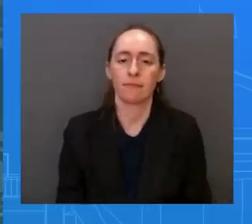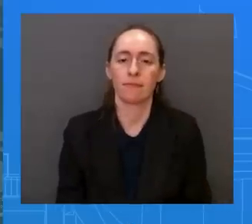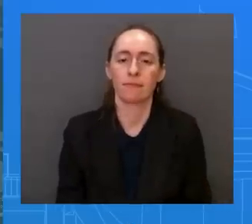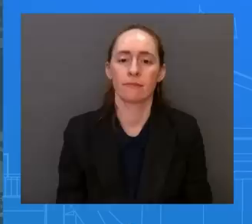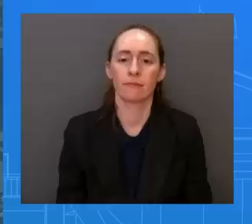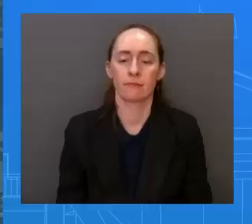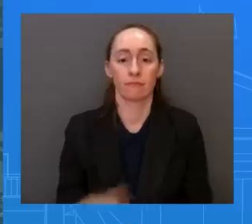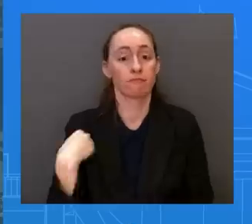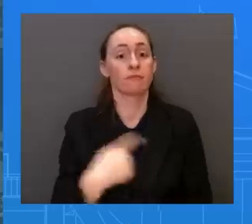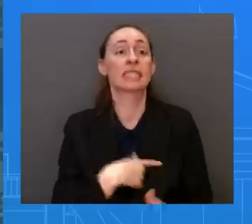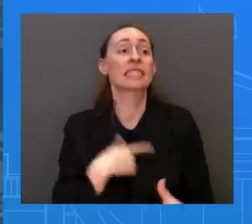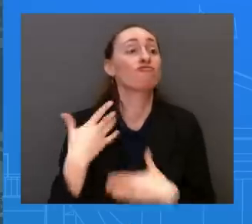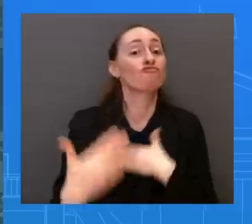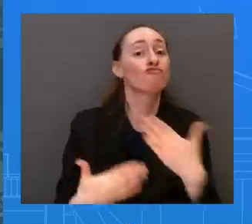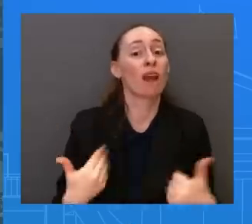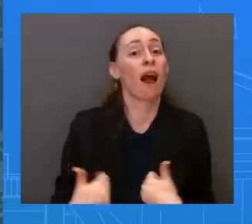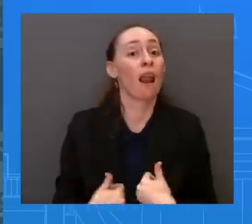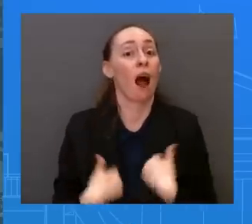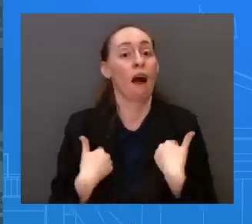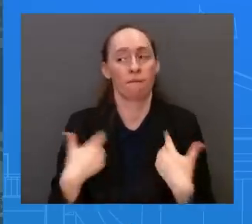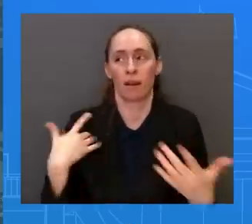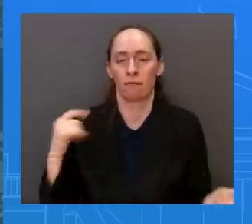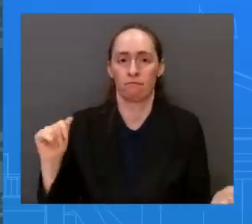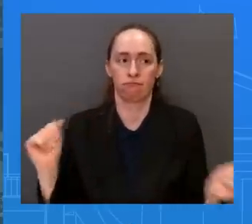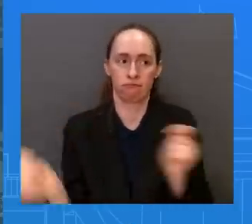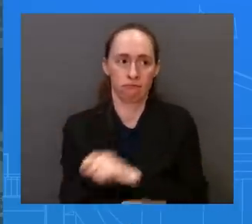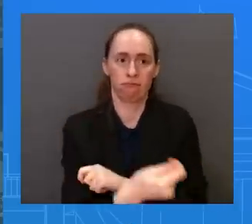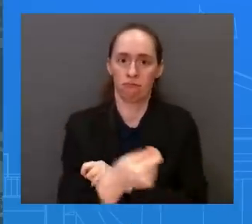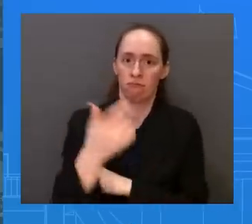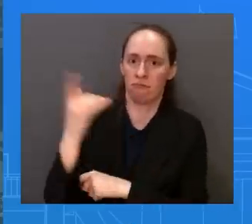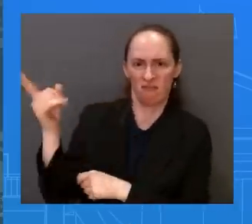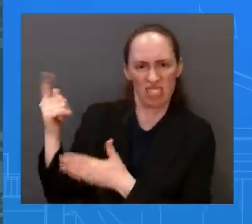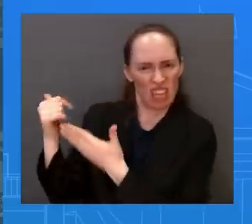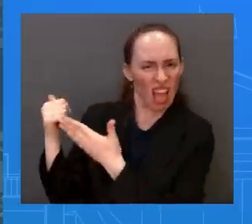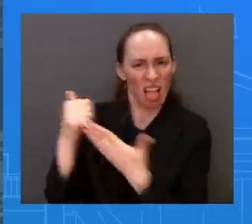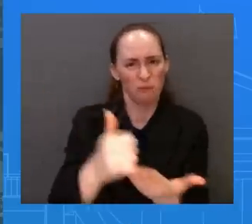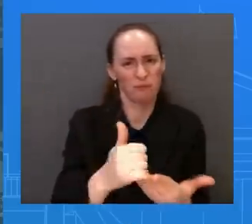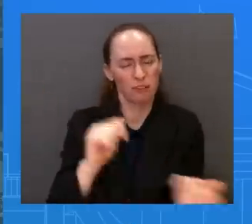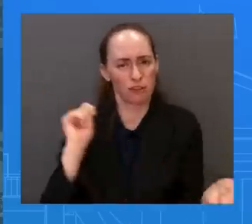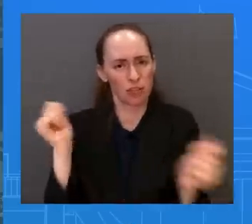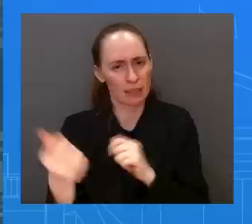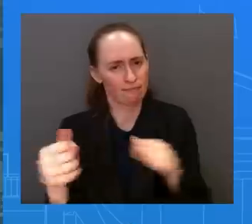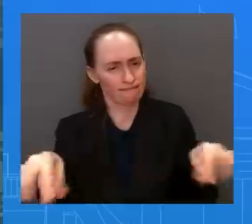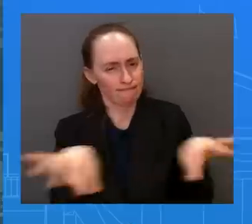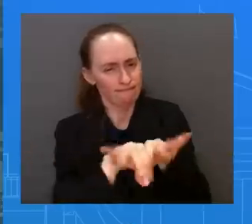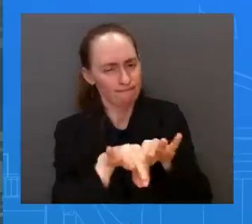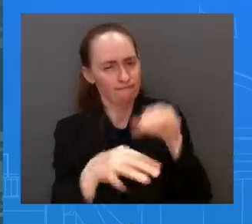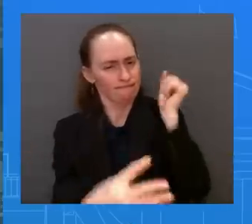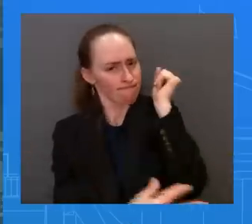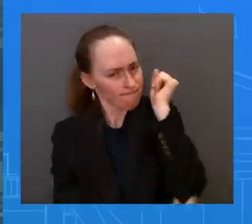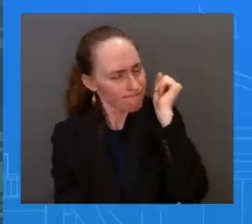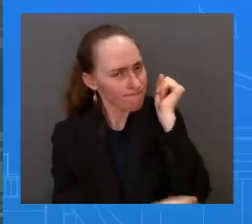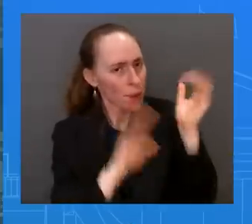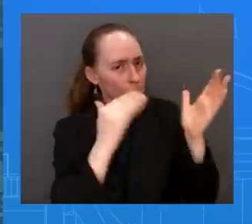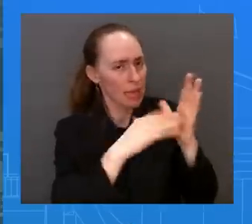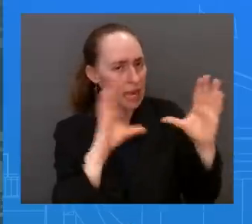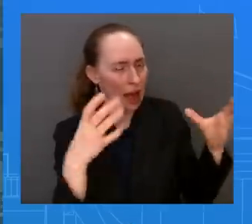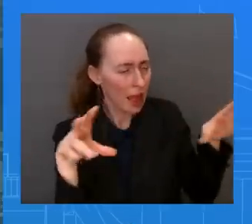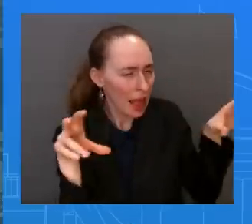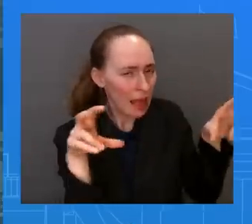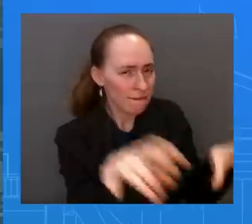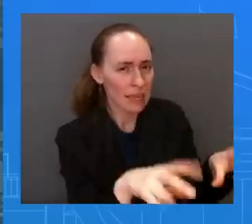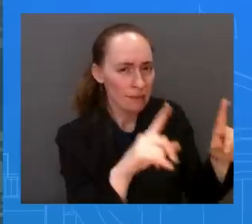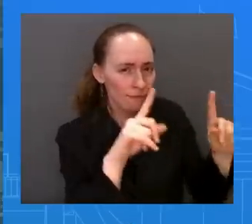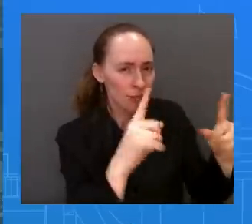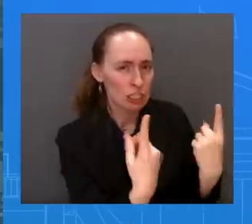the trickle-down economy, he sees it, again, bottom up, middle out. This is something that the president has done with the policies that he's put forward. And so that is